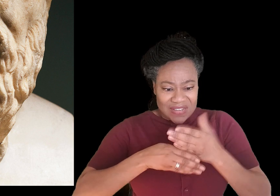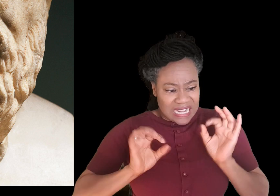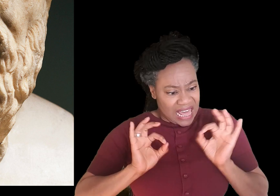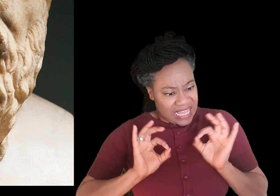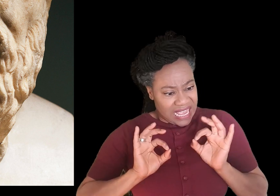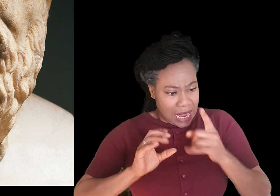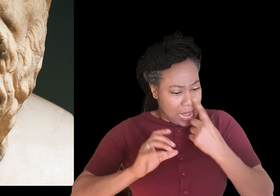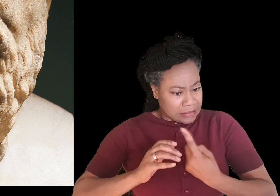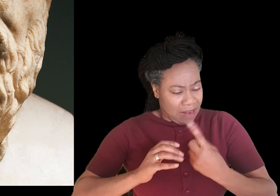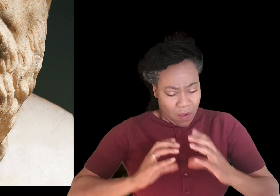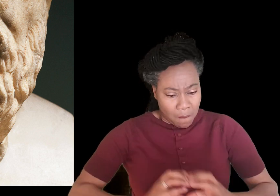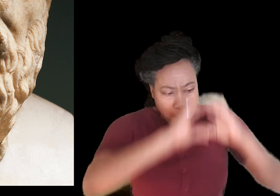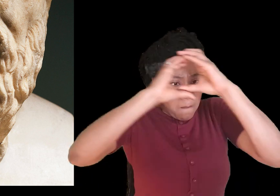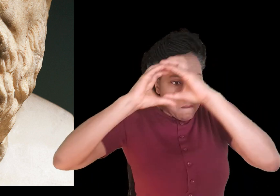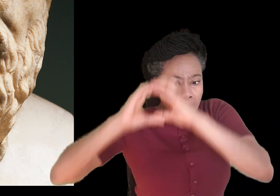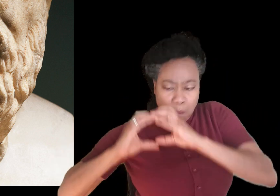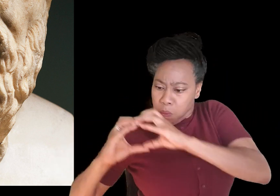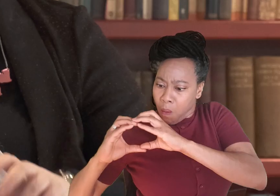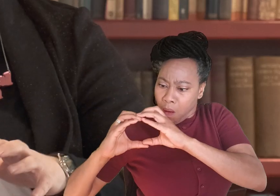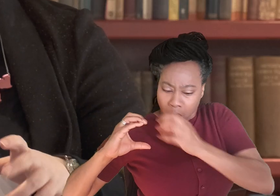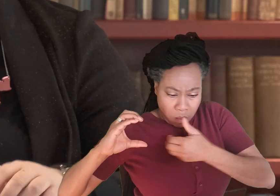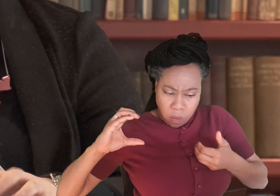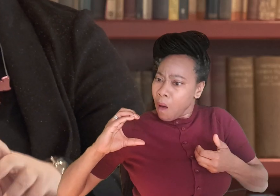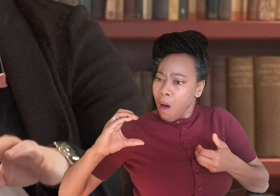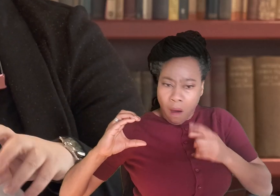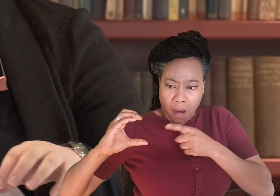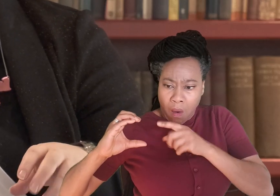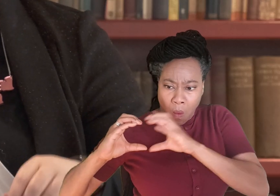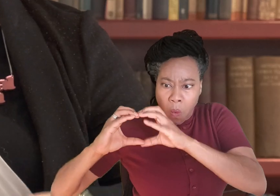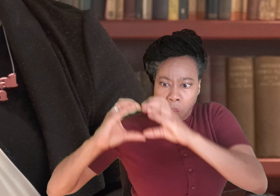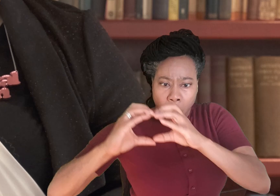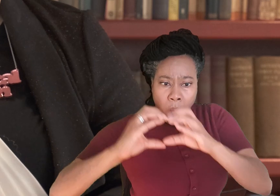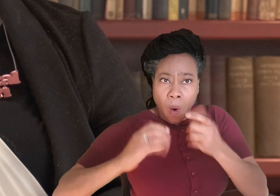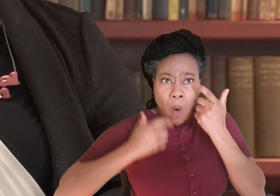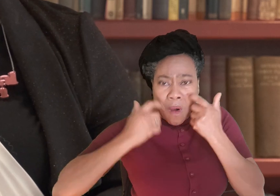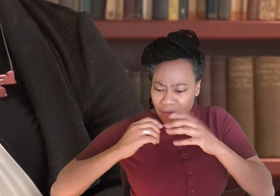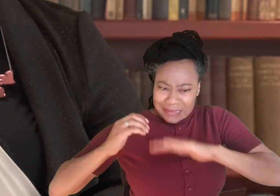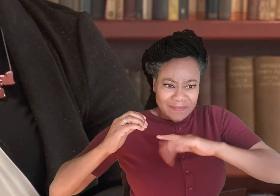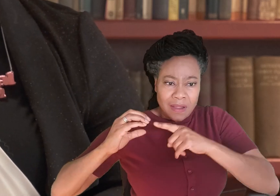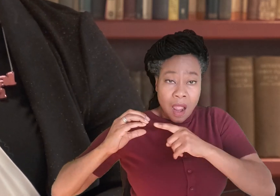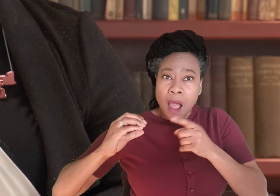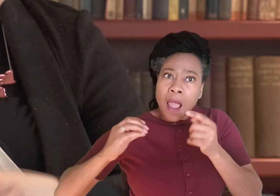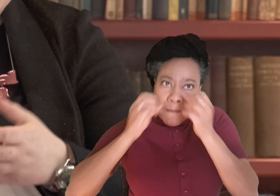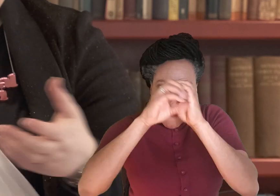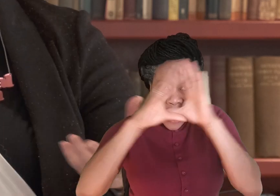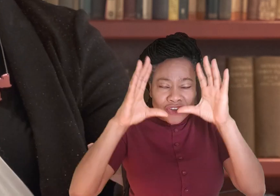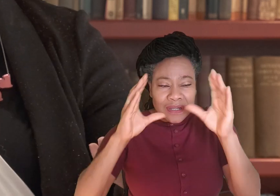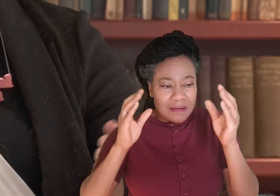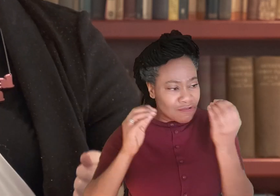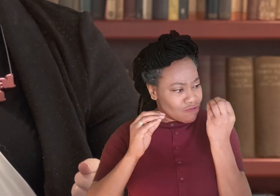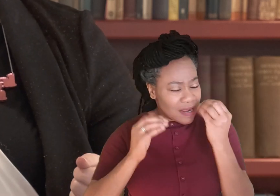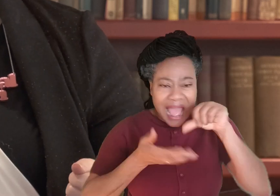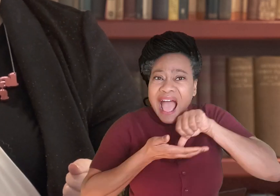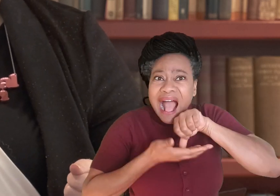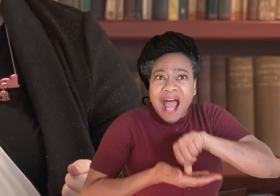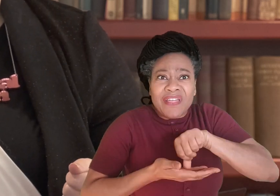the body altogether and go looking for satisfaction. Just imagine all these little wombs running around Athens at night like some ancient